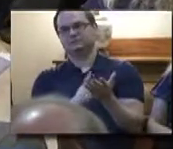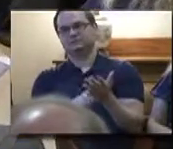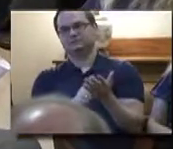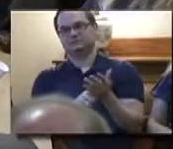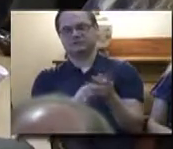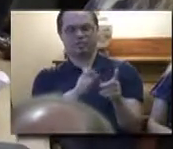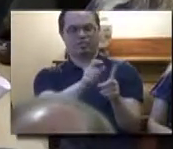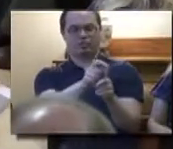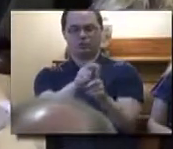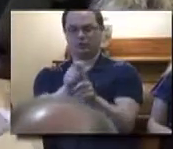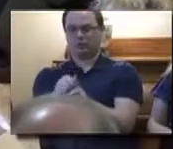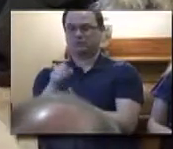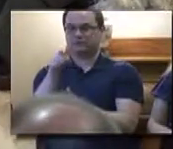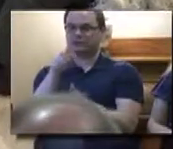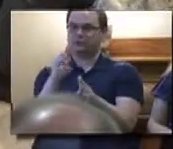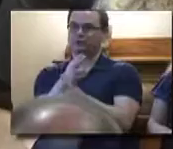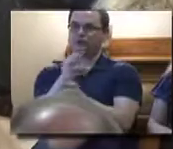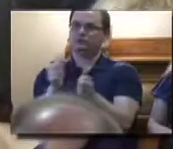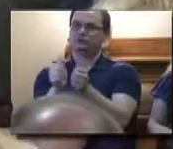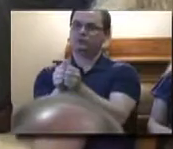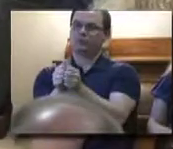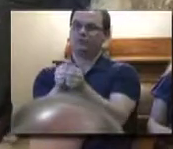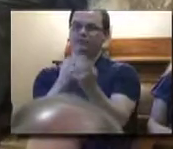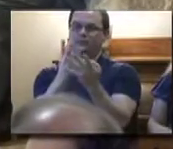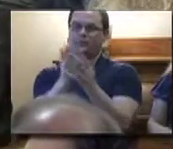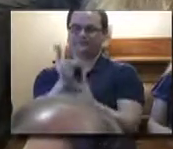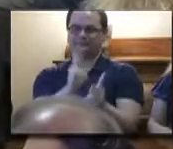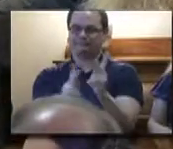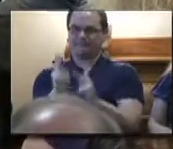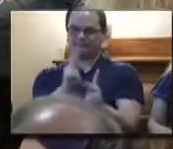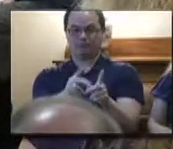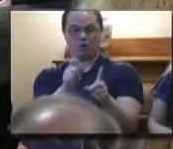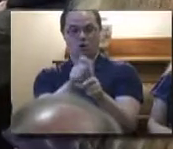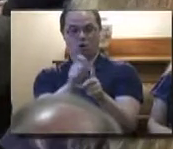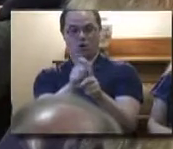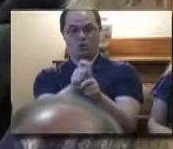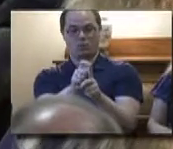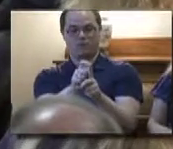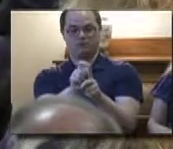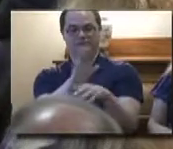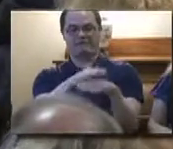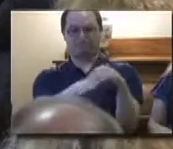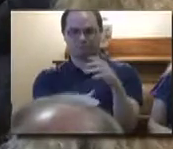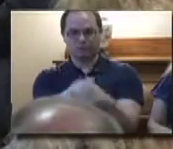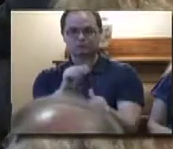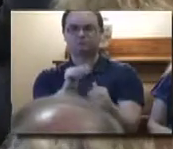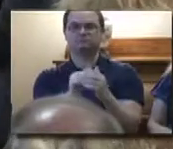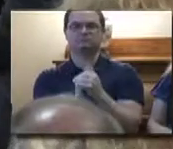the words that you use with the prison inmates are, you know, words that soothe and that